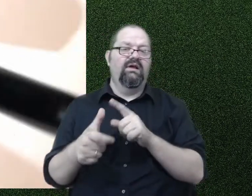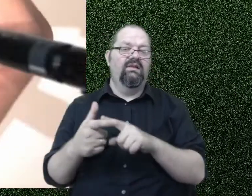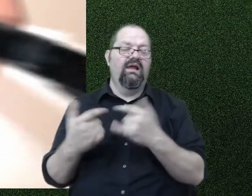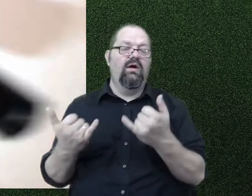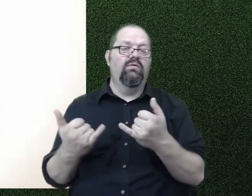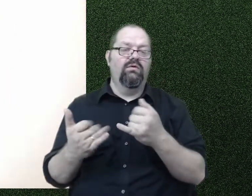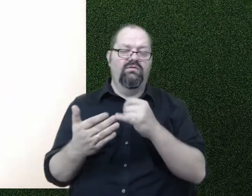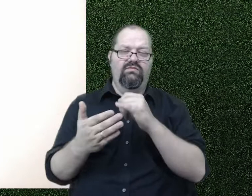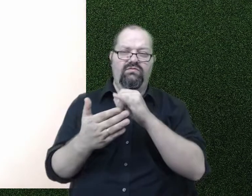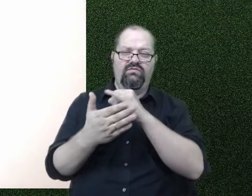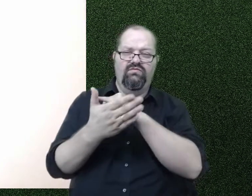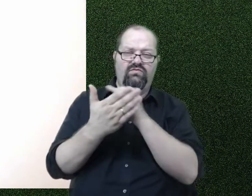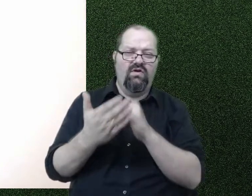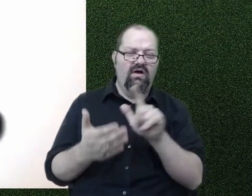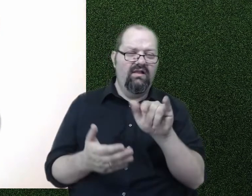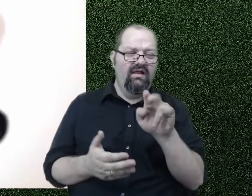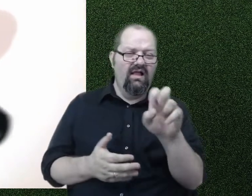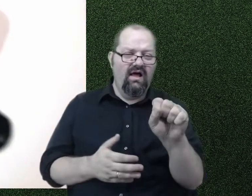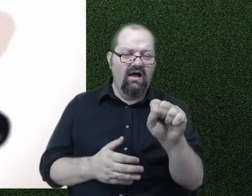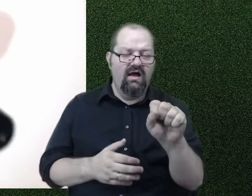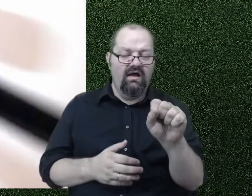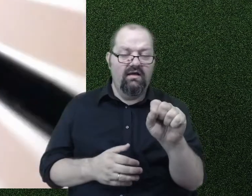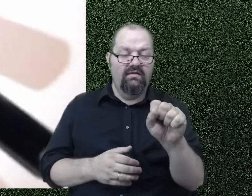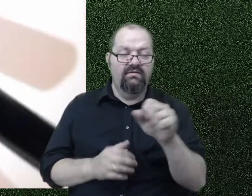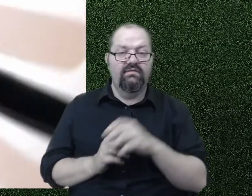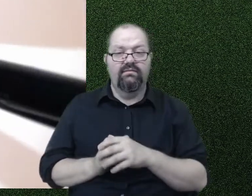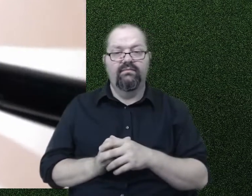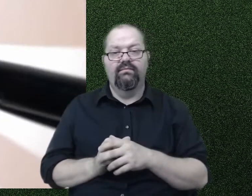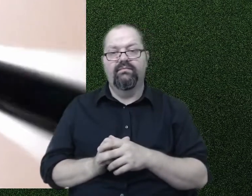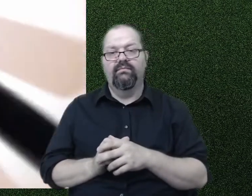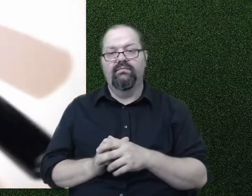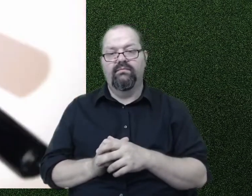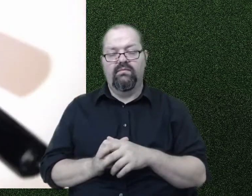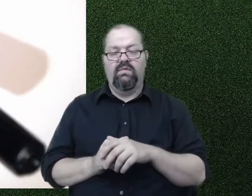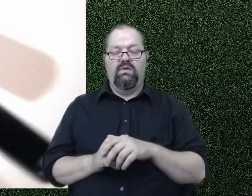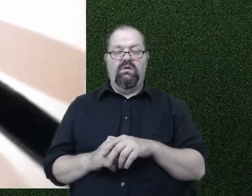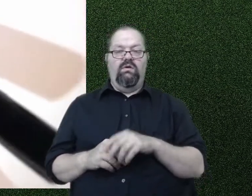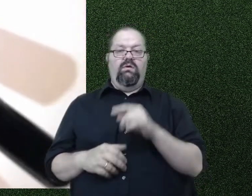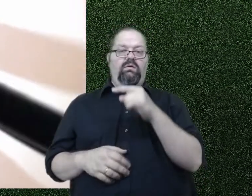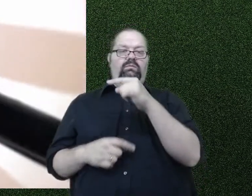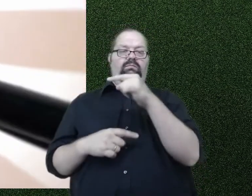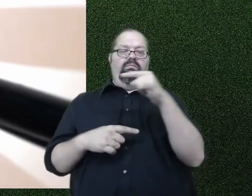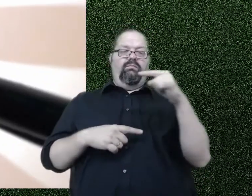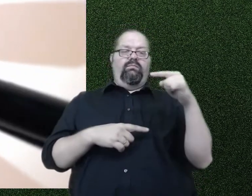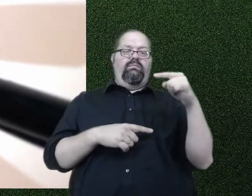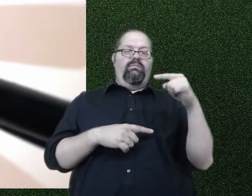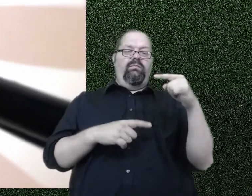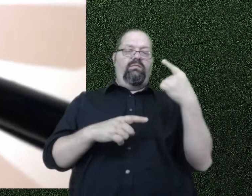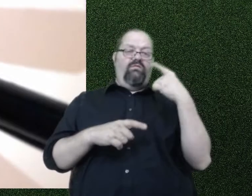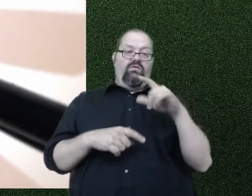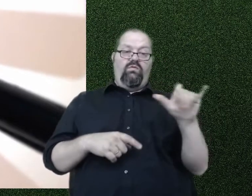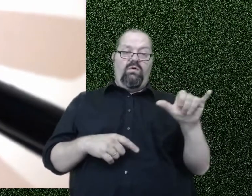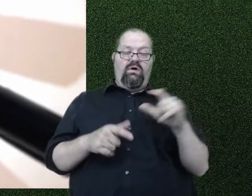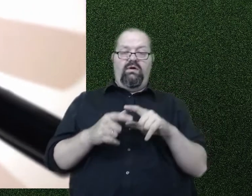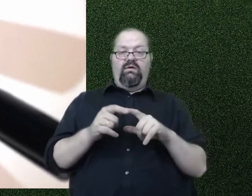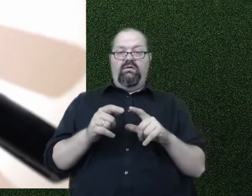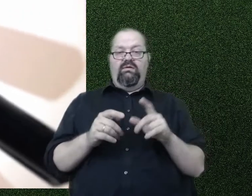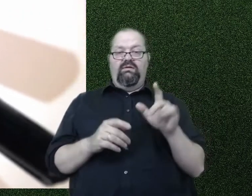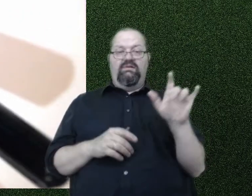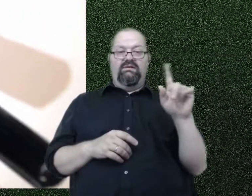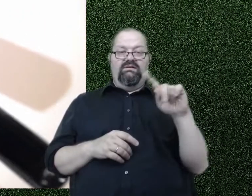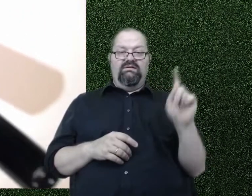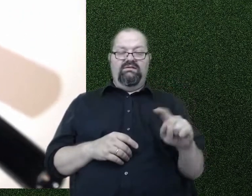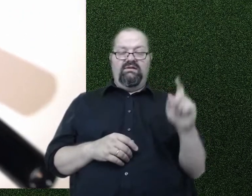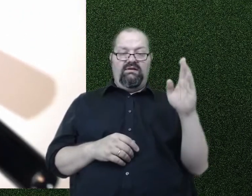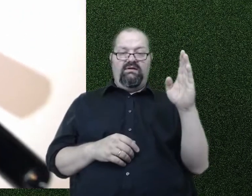line that's parallel to the y-axis that goes out to y equals 2, and then one that's parallel to the z-axis